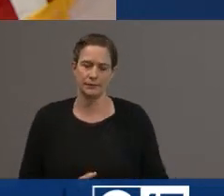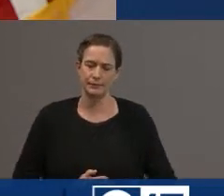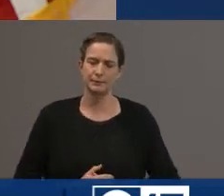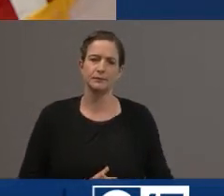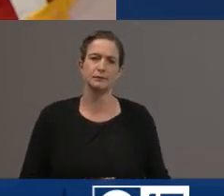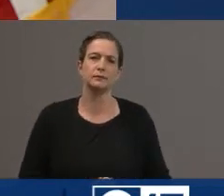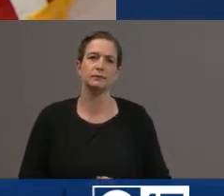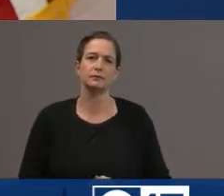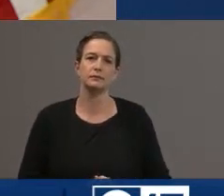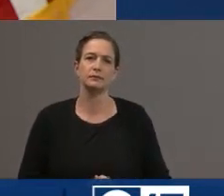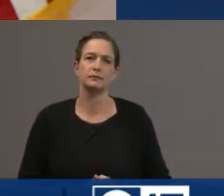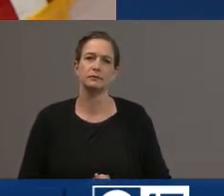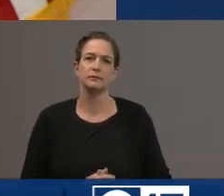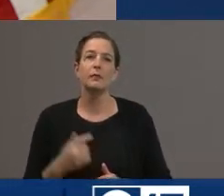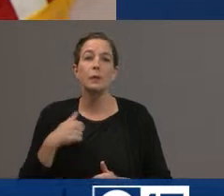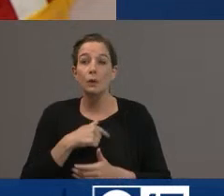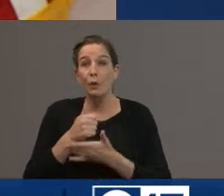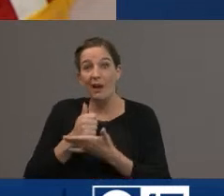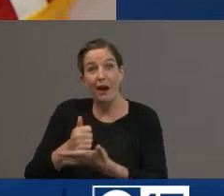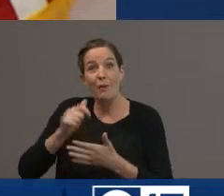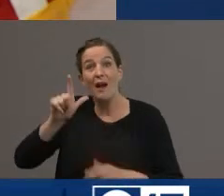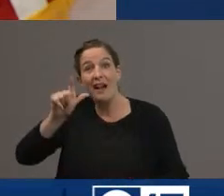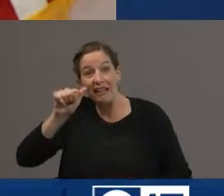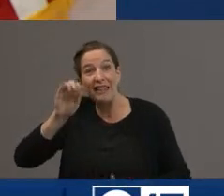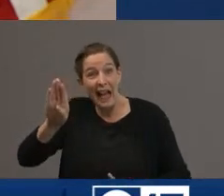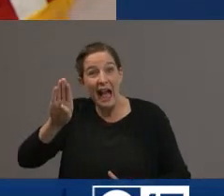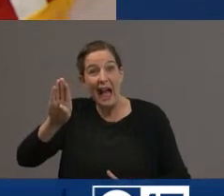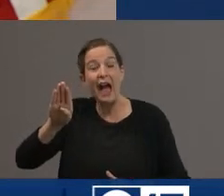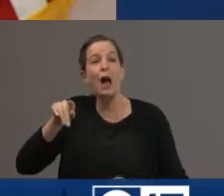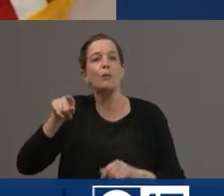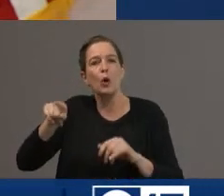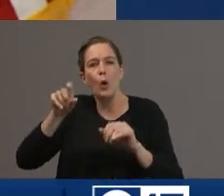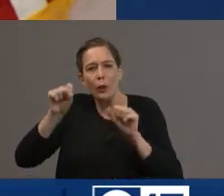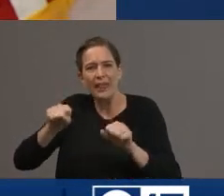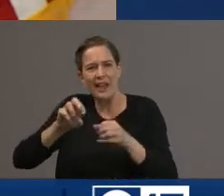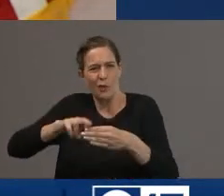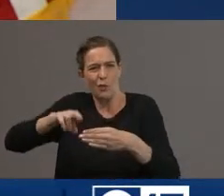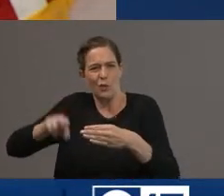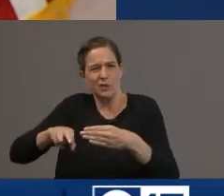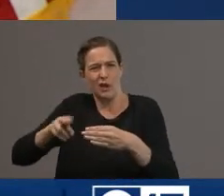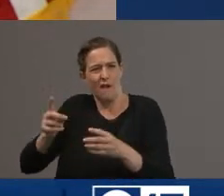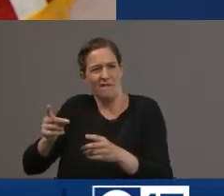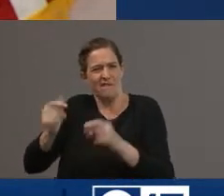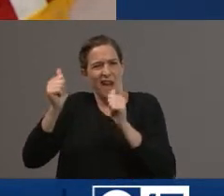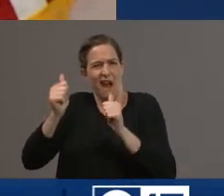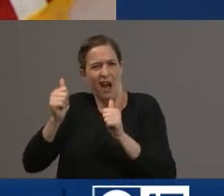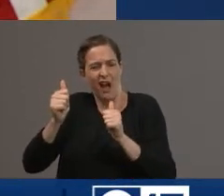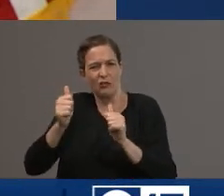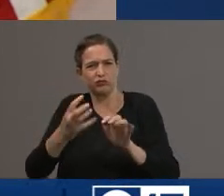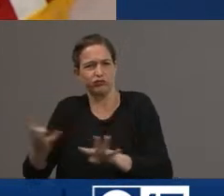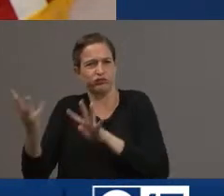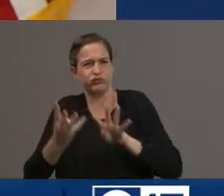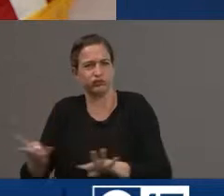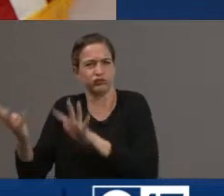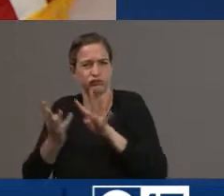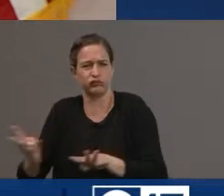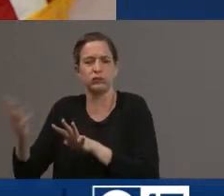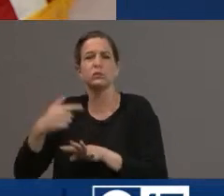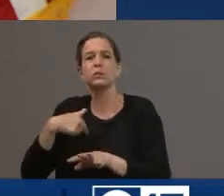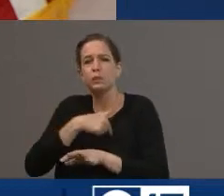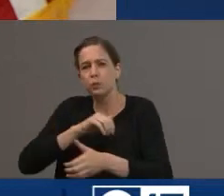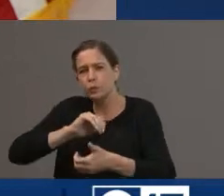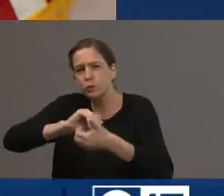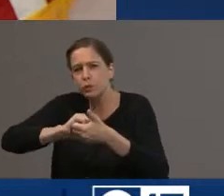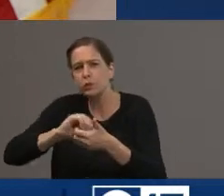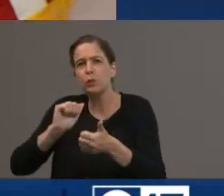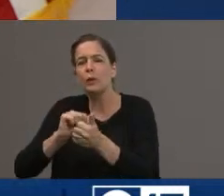We're also assisting our laboratories with expanding testing capacity. So we were able to work with state, local,